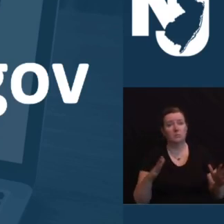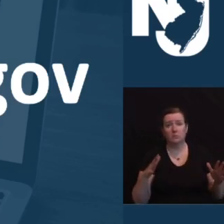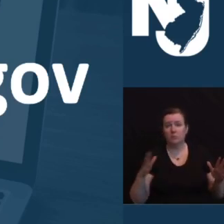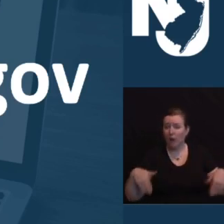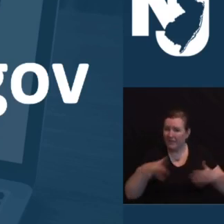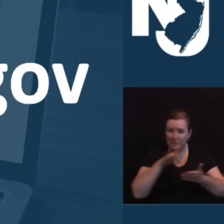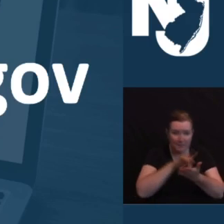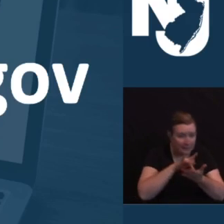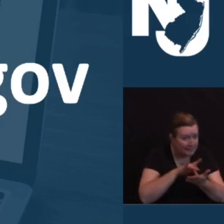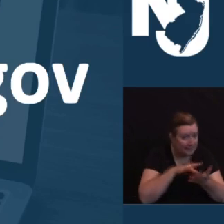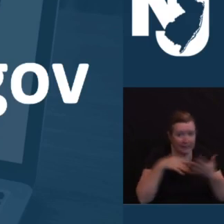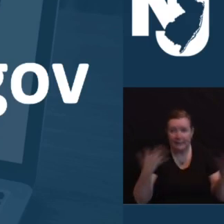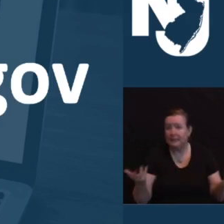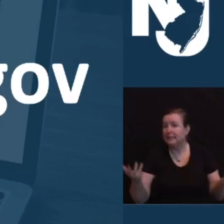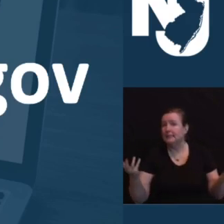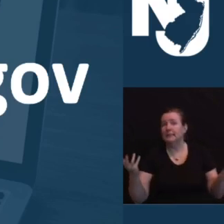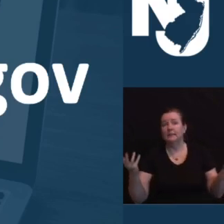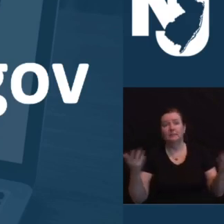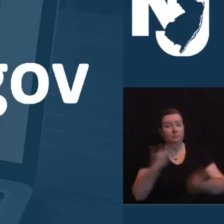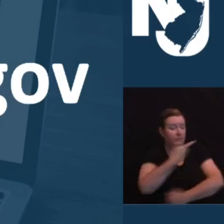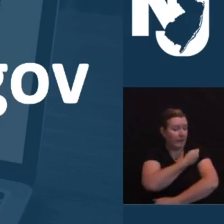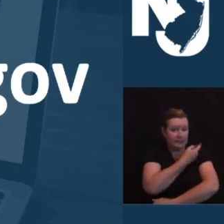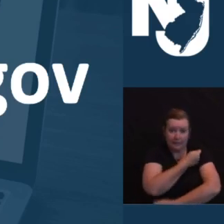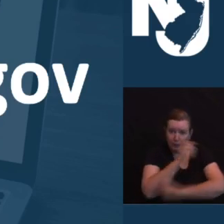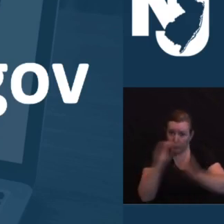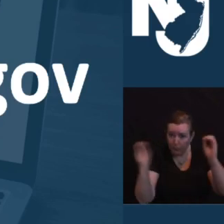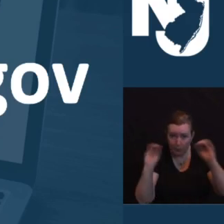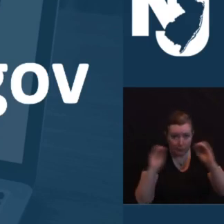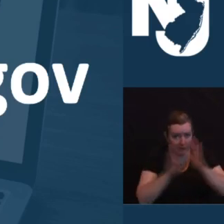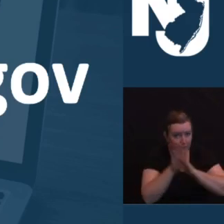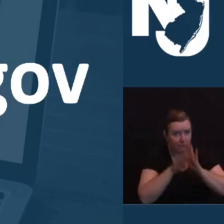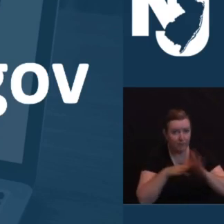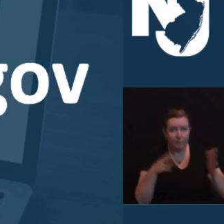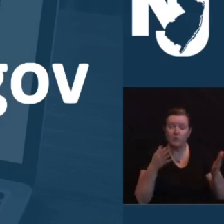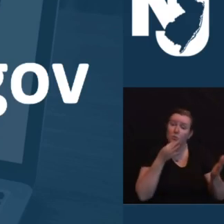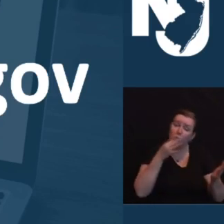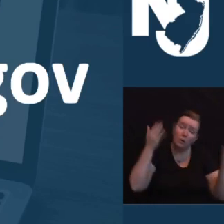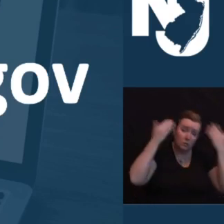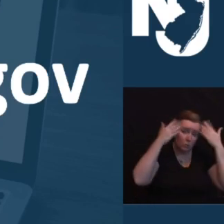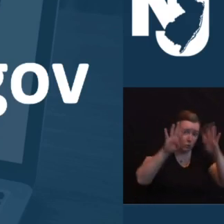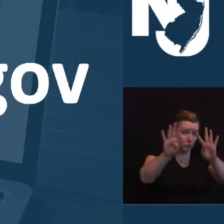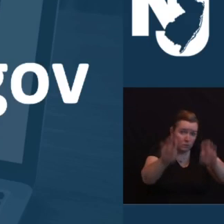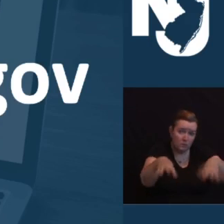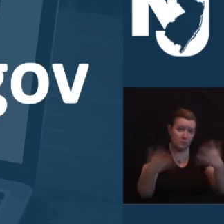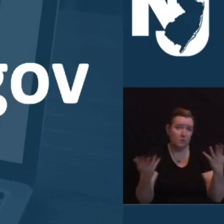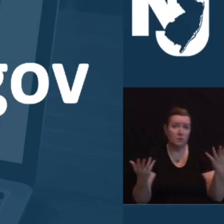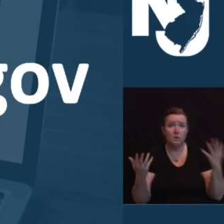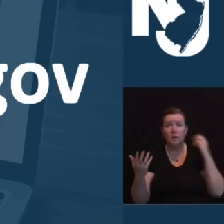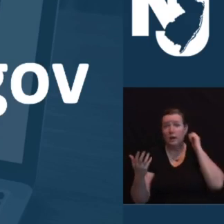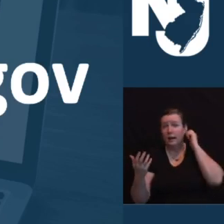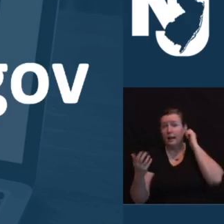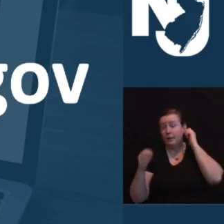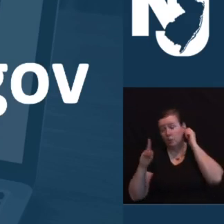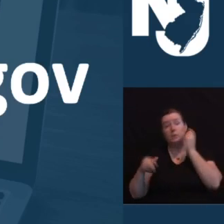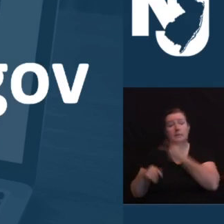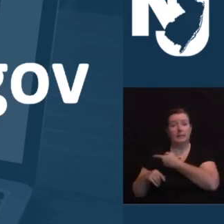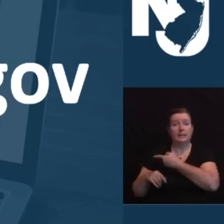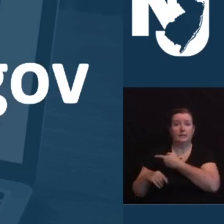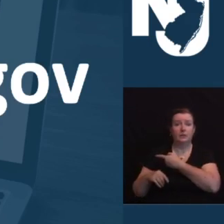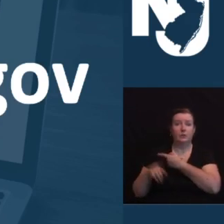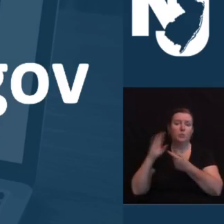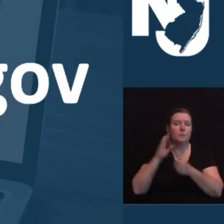soon. We don't have a vaccine yet. Again, God willing, soon. And Judy will make sure when we get it, we'll kick the tires, make sure it's